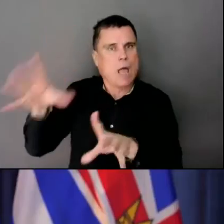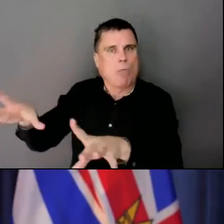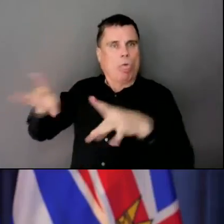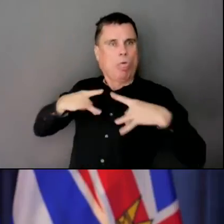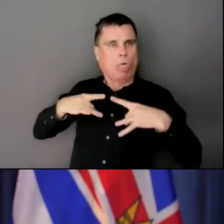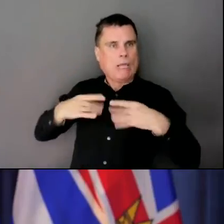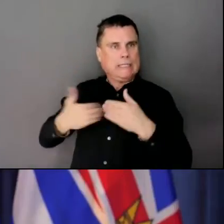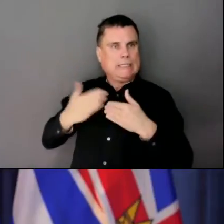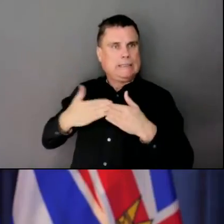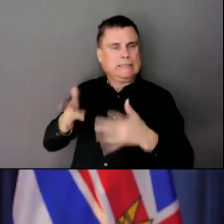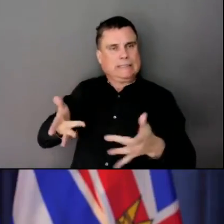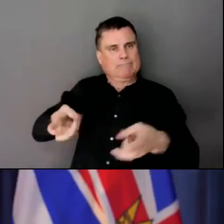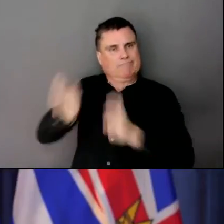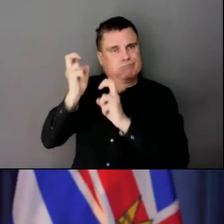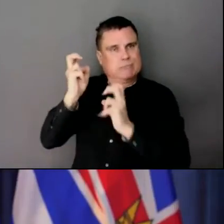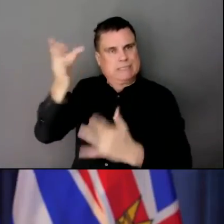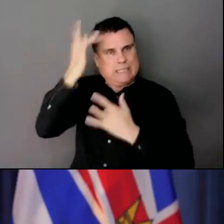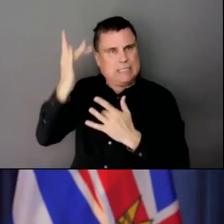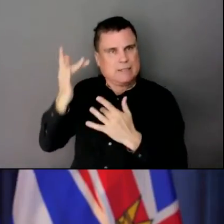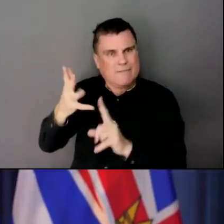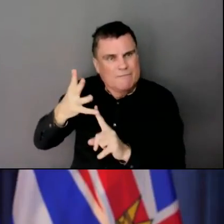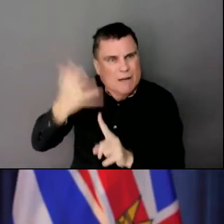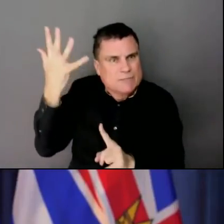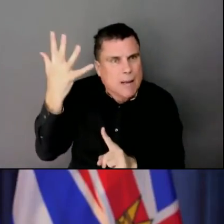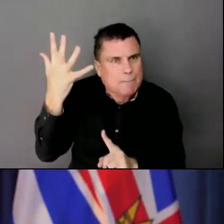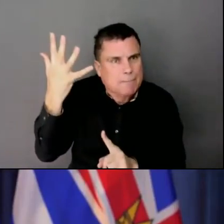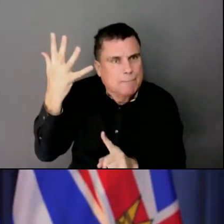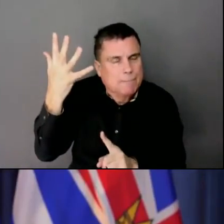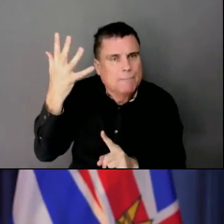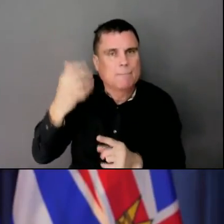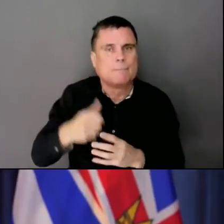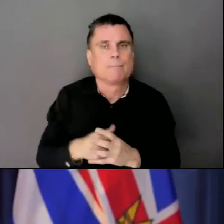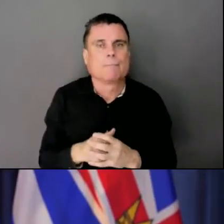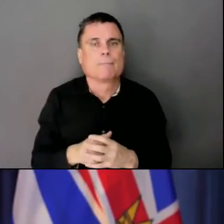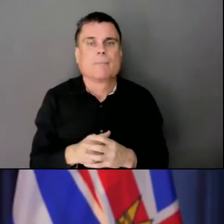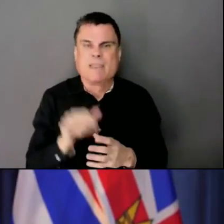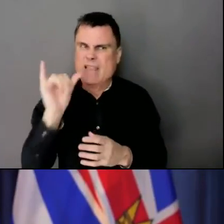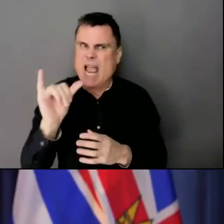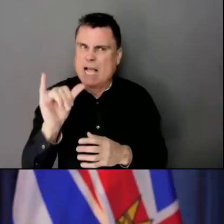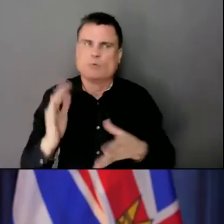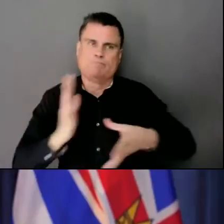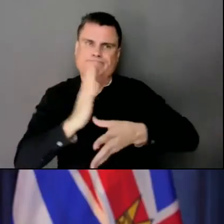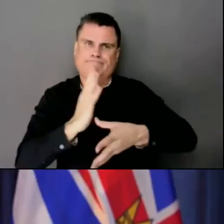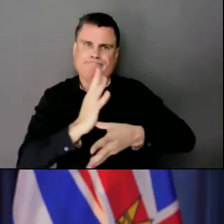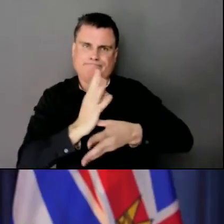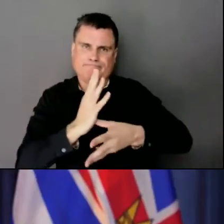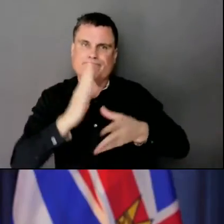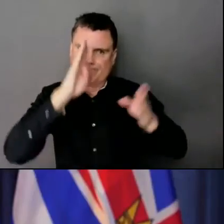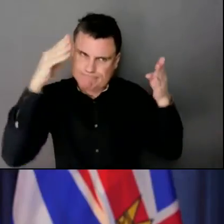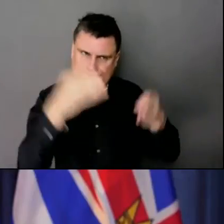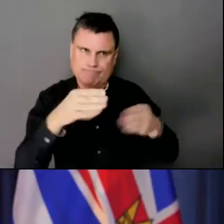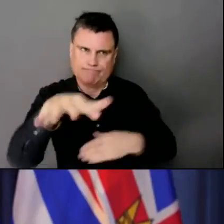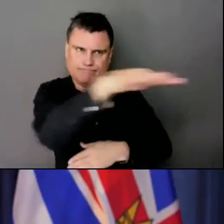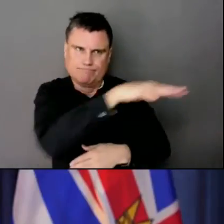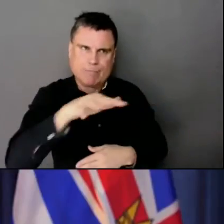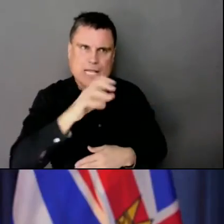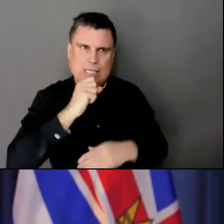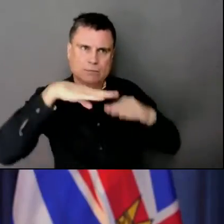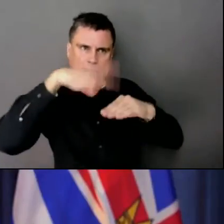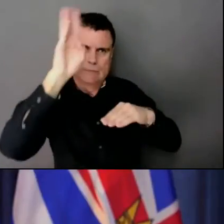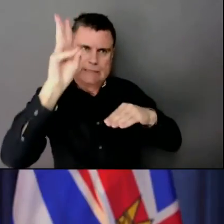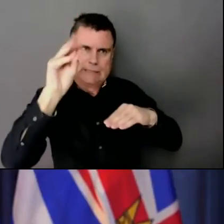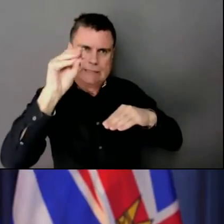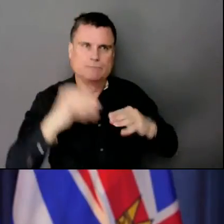do, your age is the predominant factor, and that's been the focus of the development of this plan. As I said, in December, we started